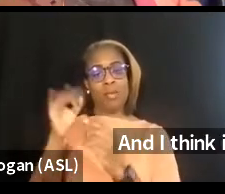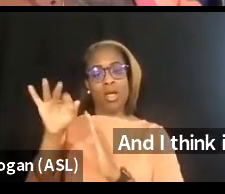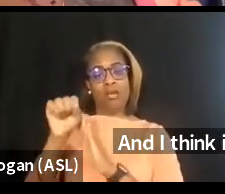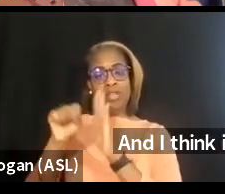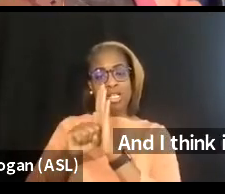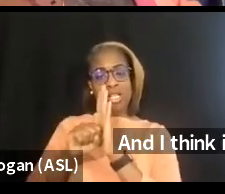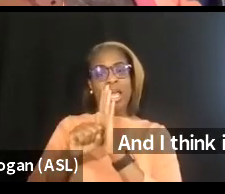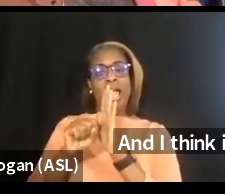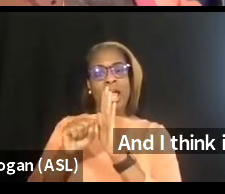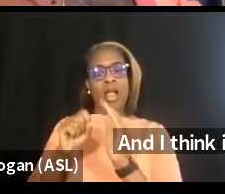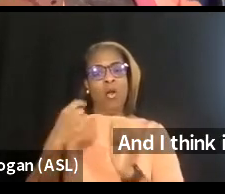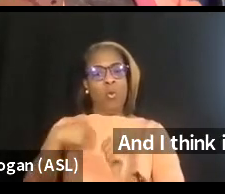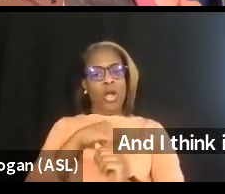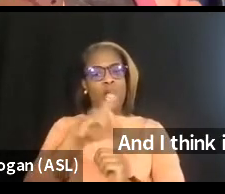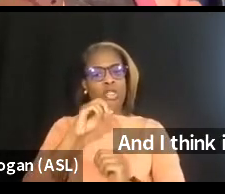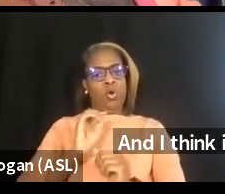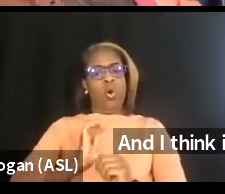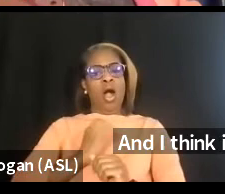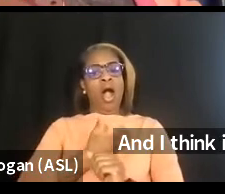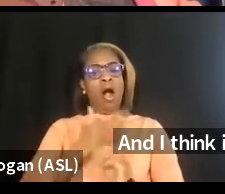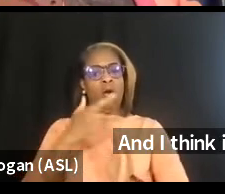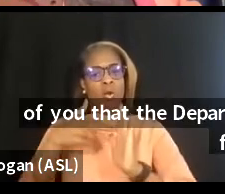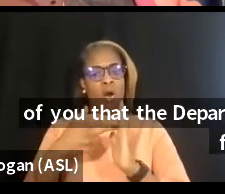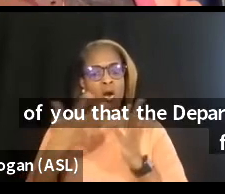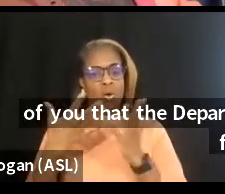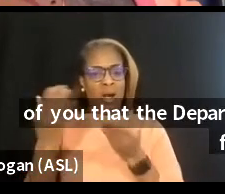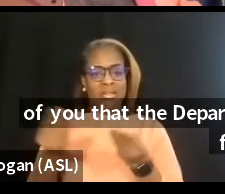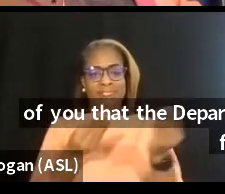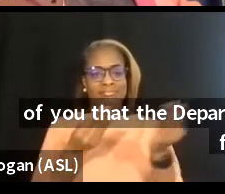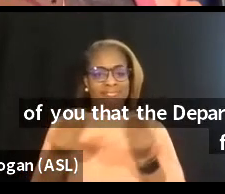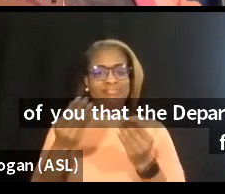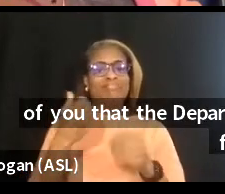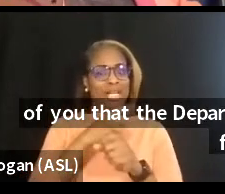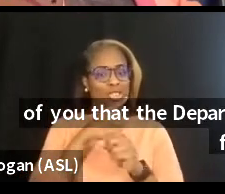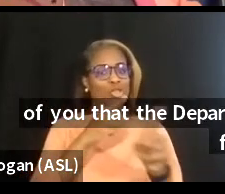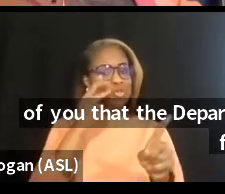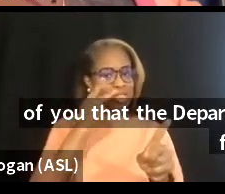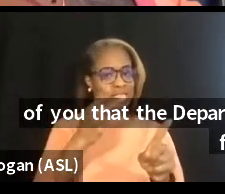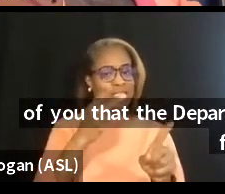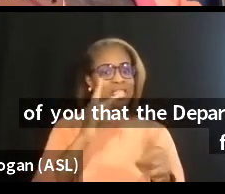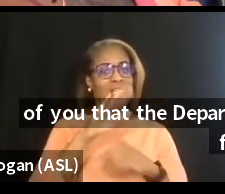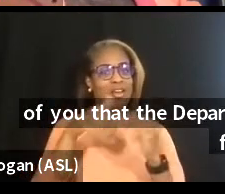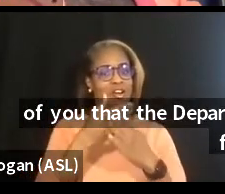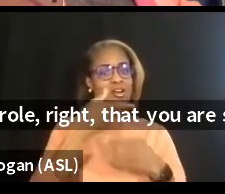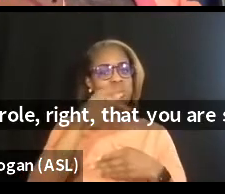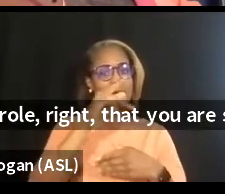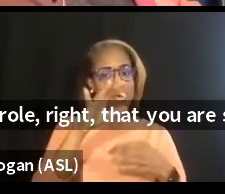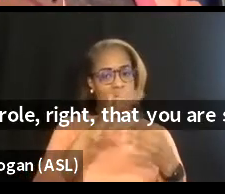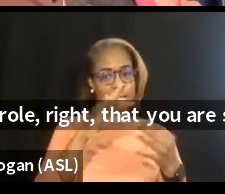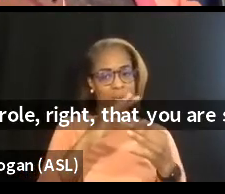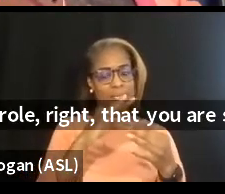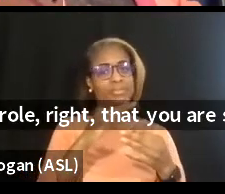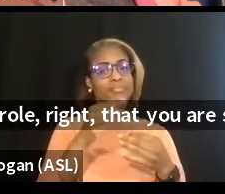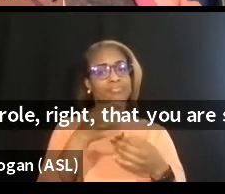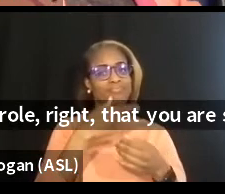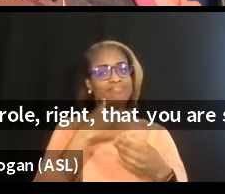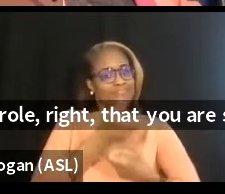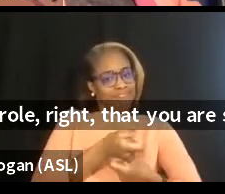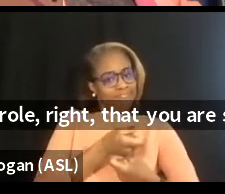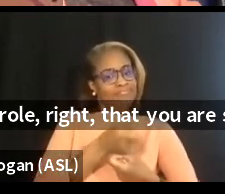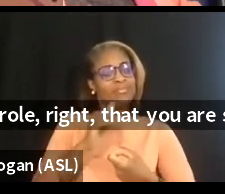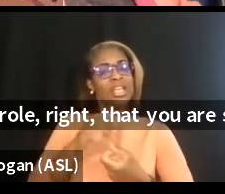playing that facilitator role, right? That you're seeing all of the public comment and that you're able to really have confidence that the